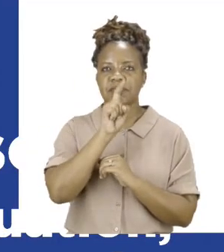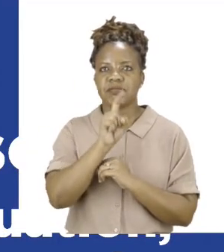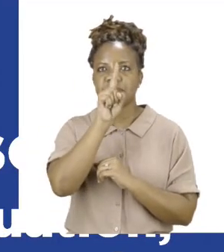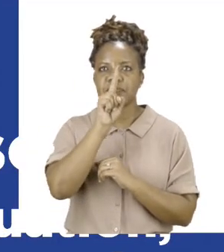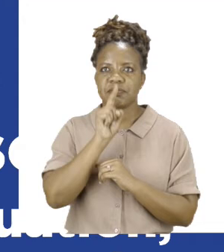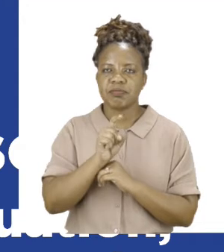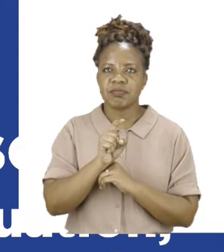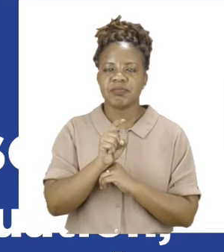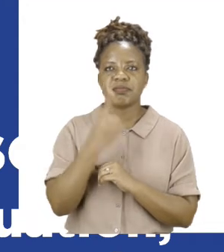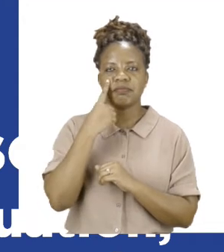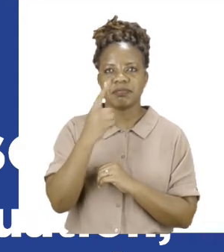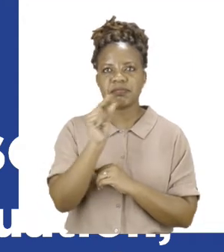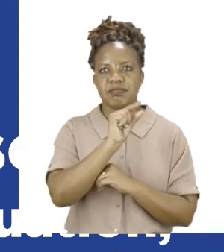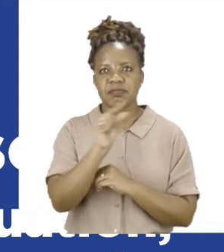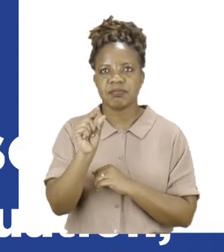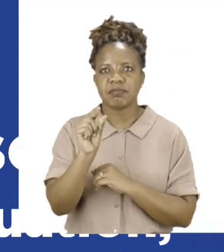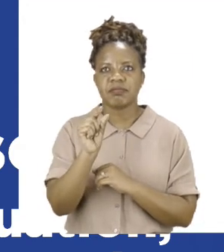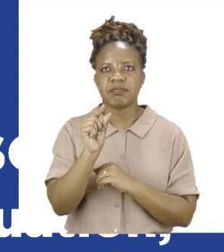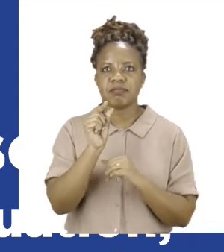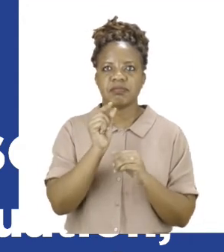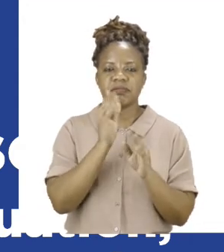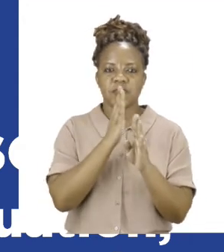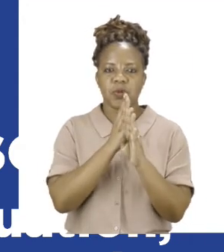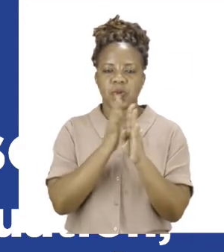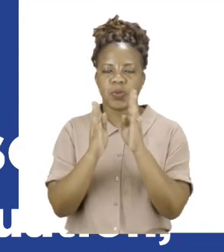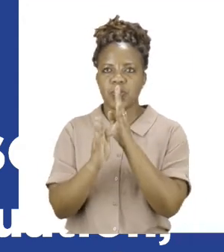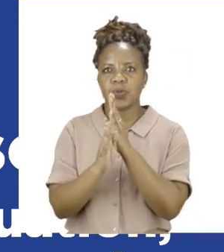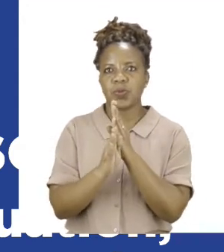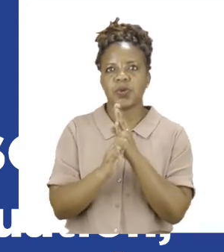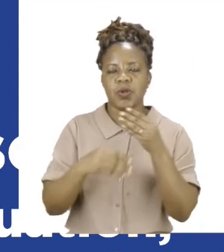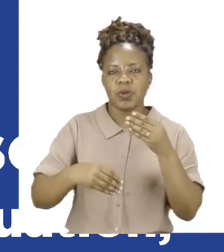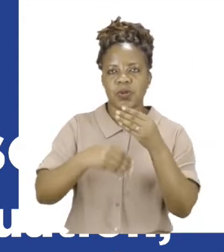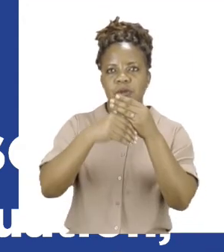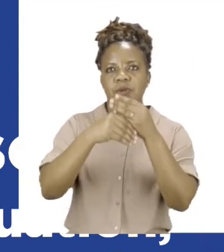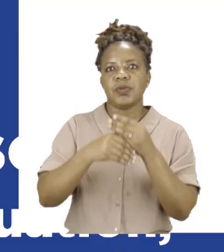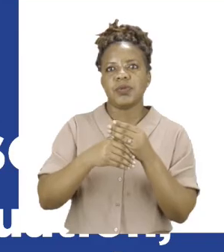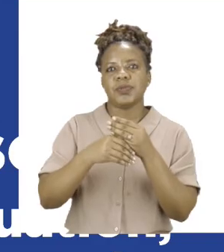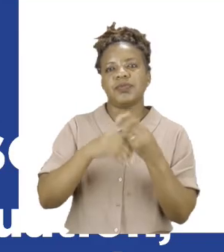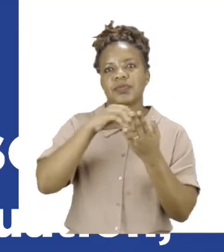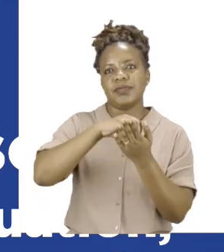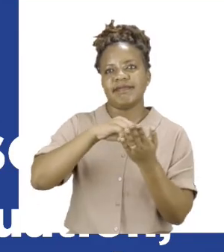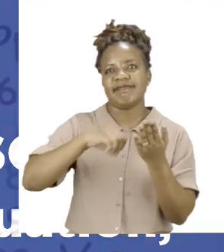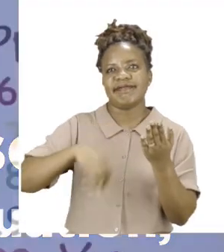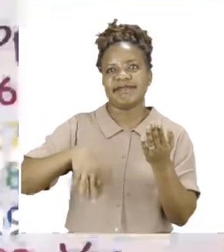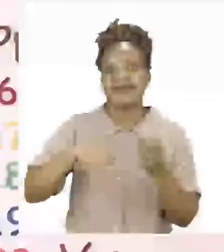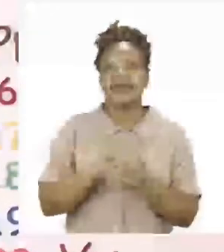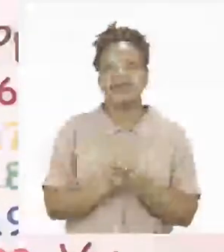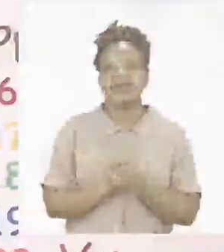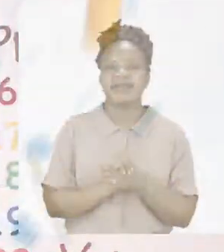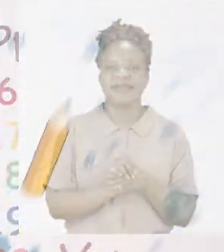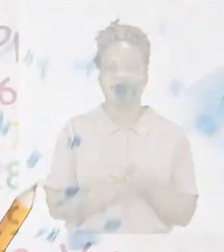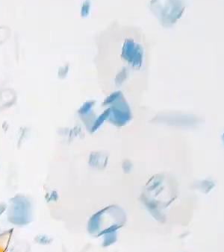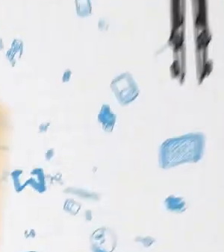punctuation, sight words, ordering, addition, and subtraction.